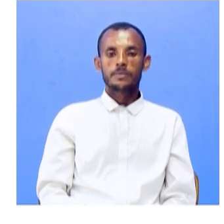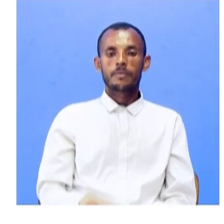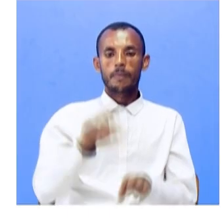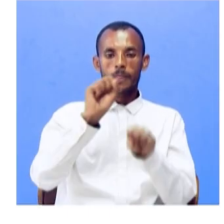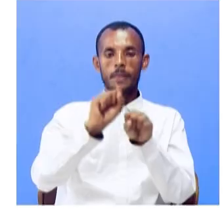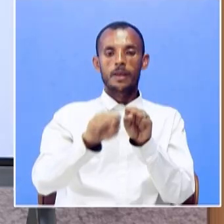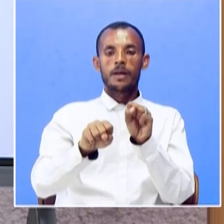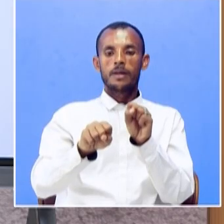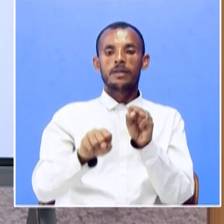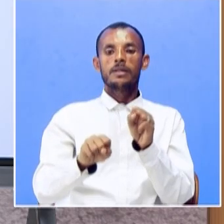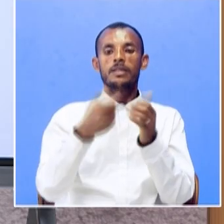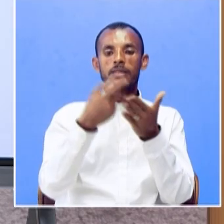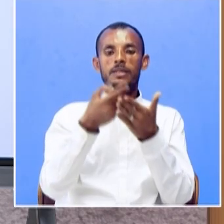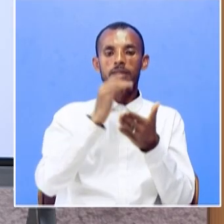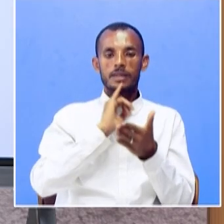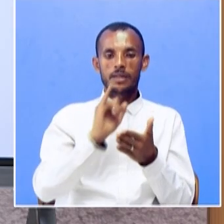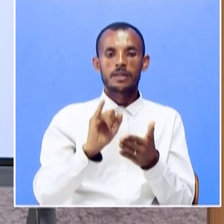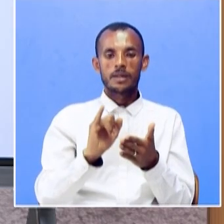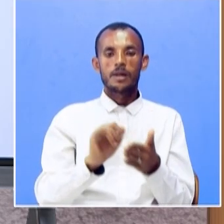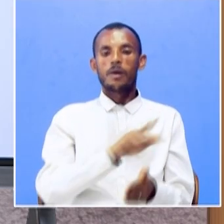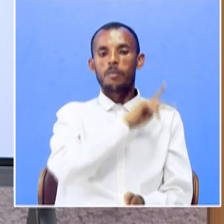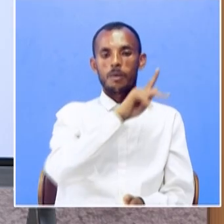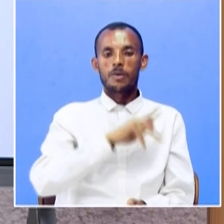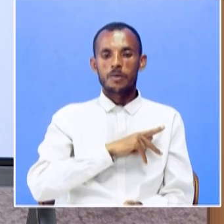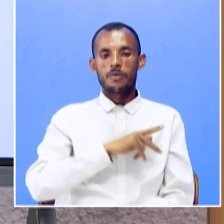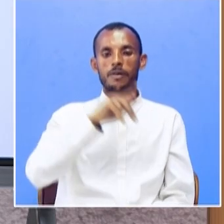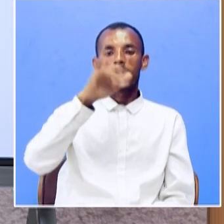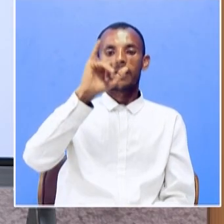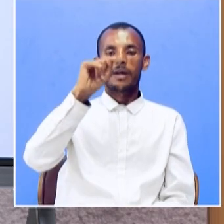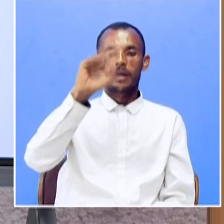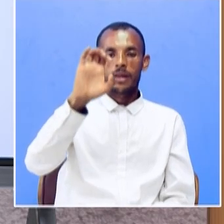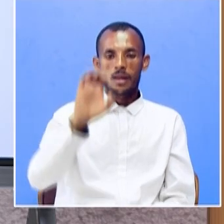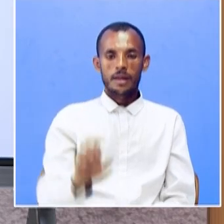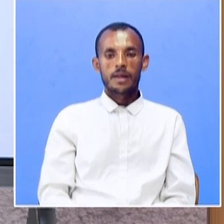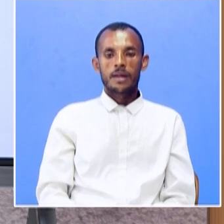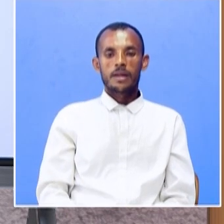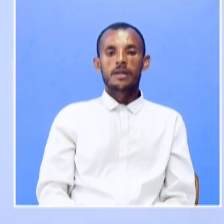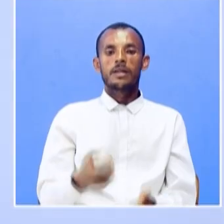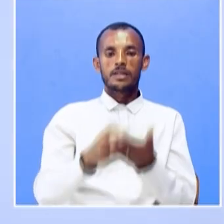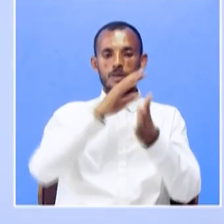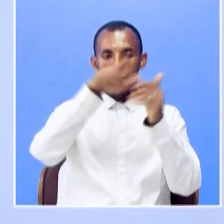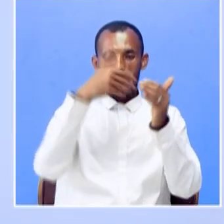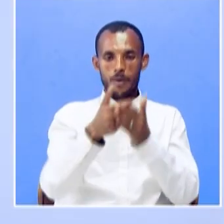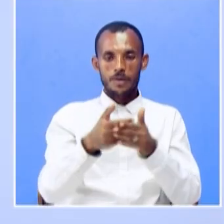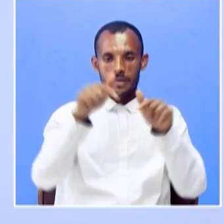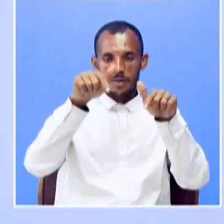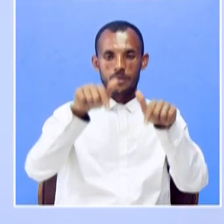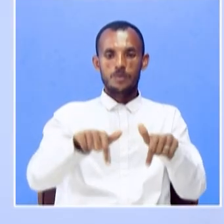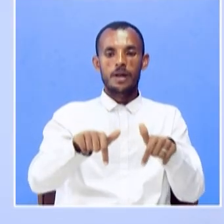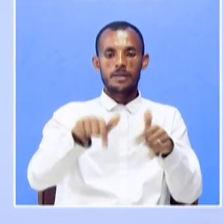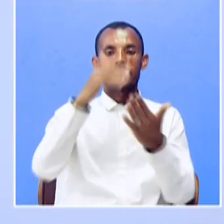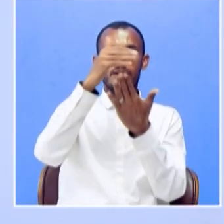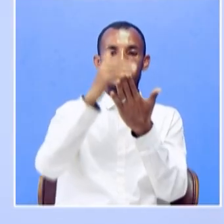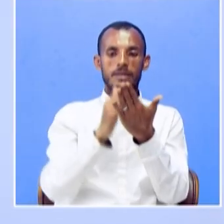So this is a property of a kite, and this is all about